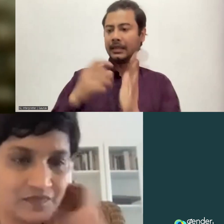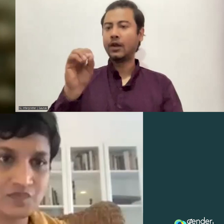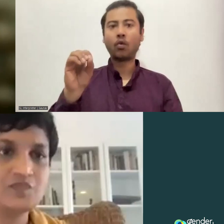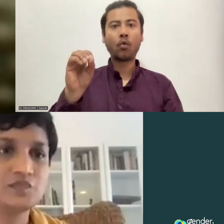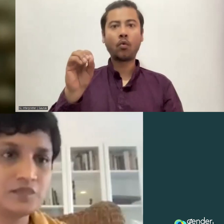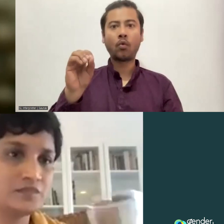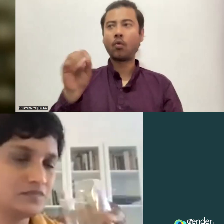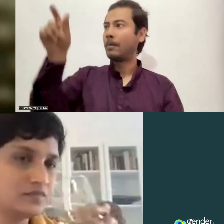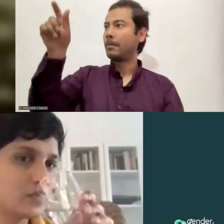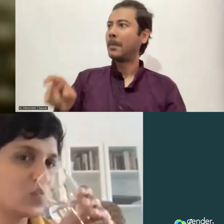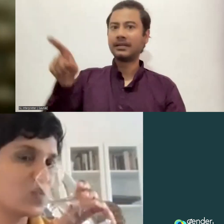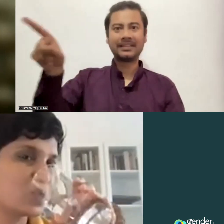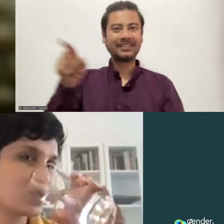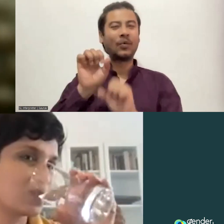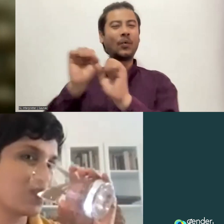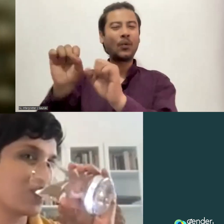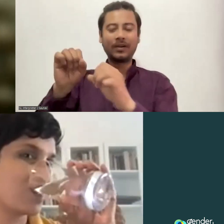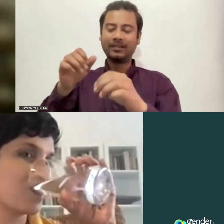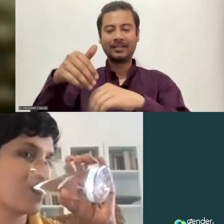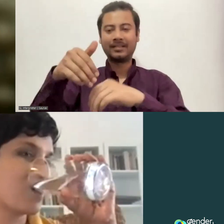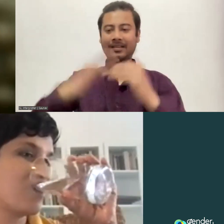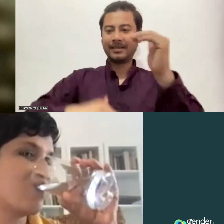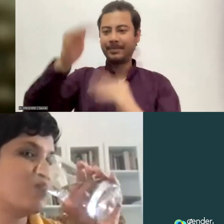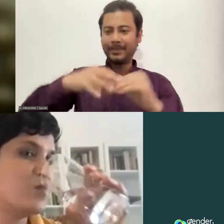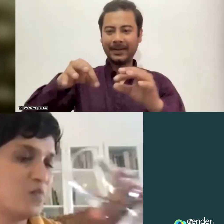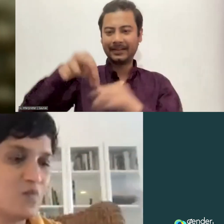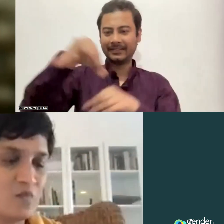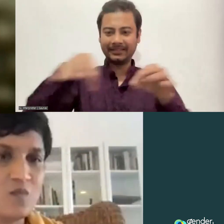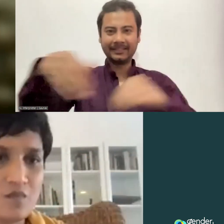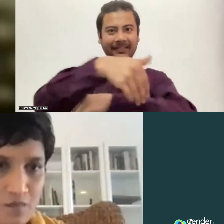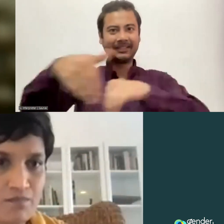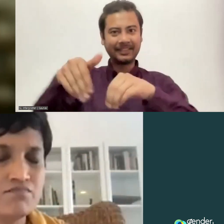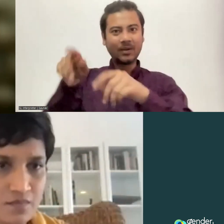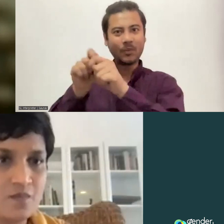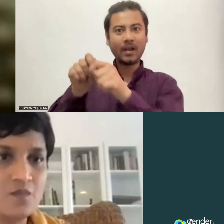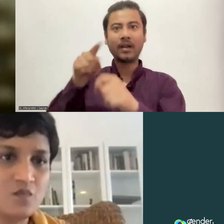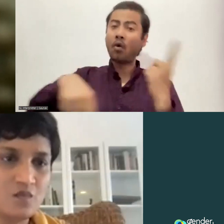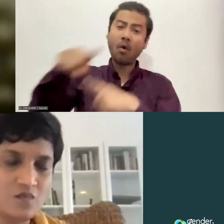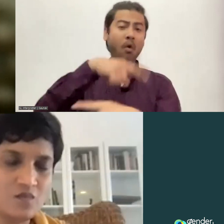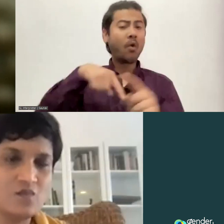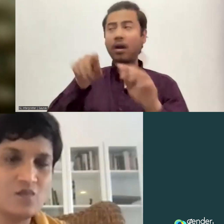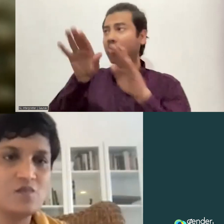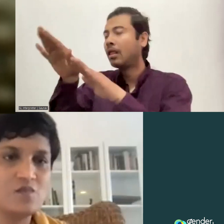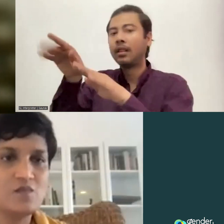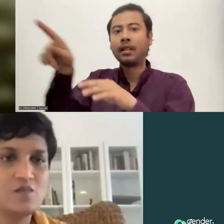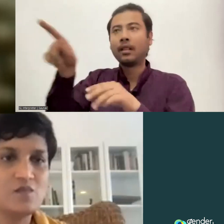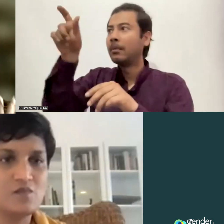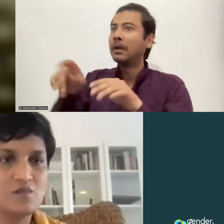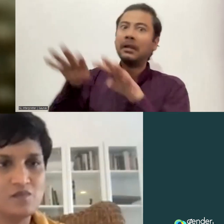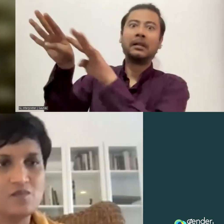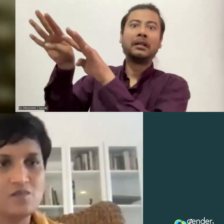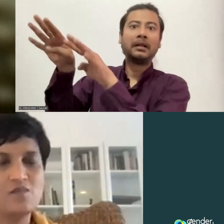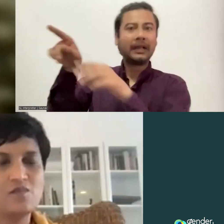leadership. And when we think of organizational design, there's this one leader who's going to solve all your problems, rather than kind